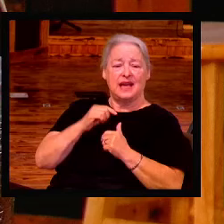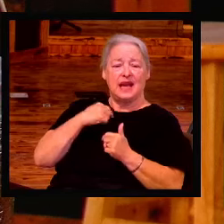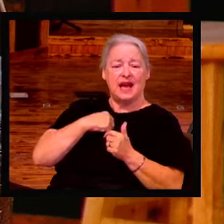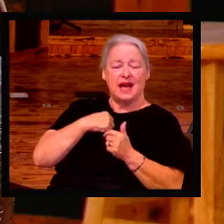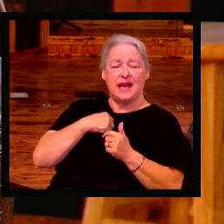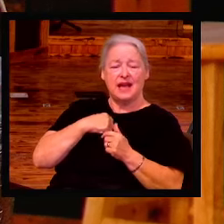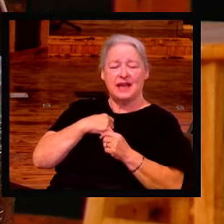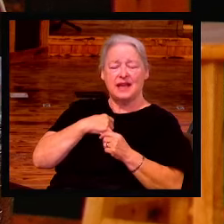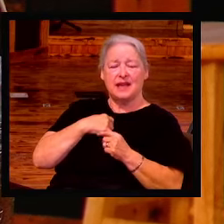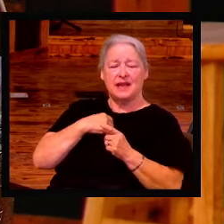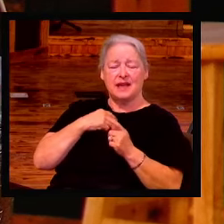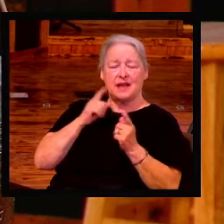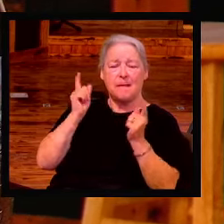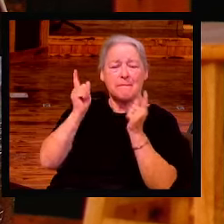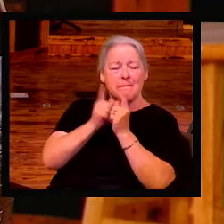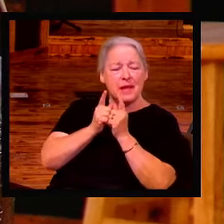that